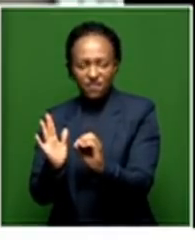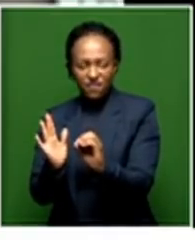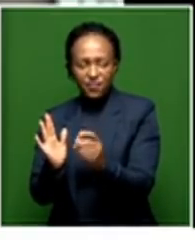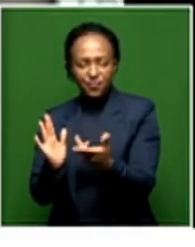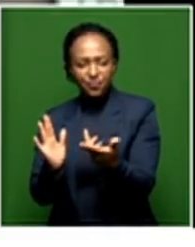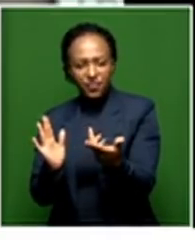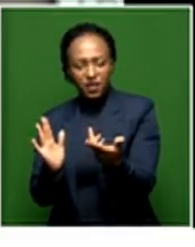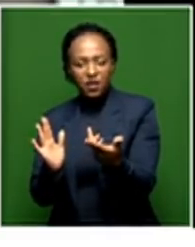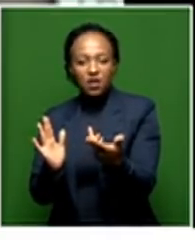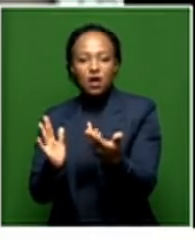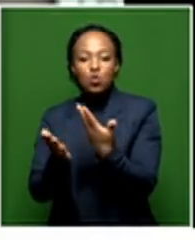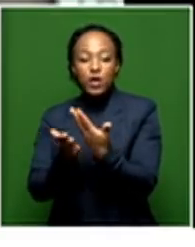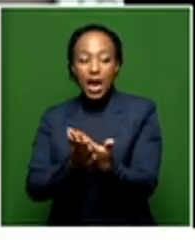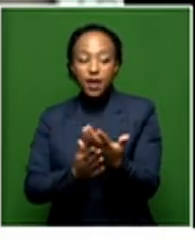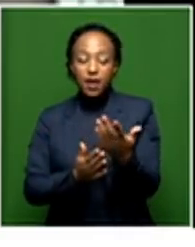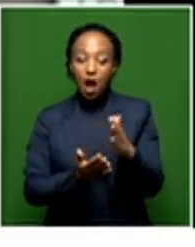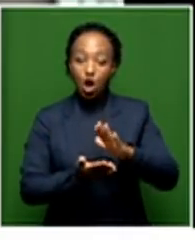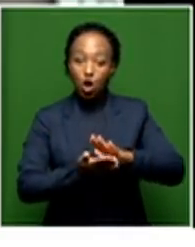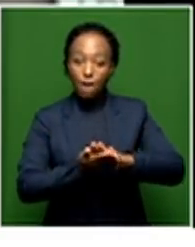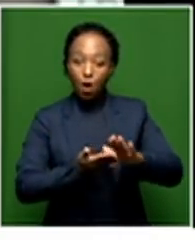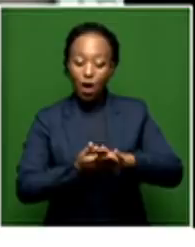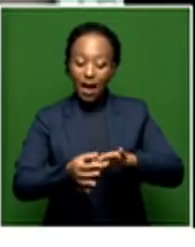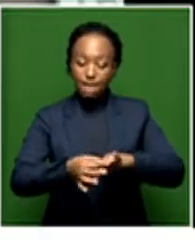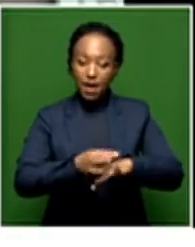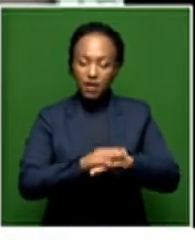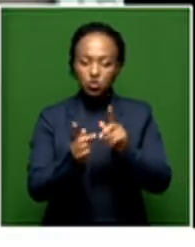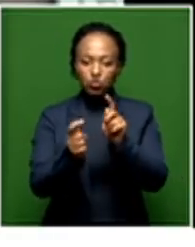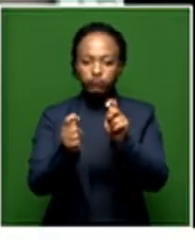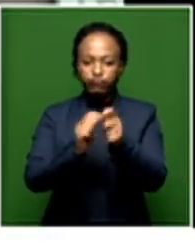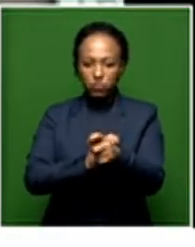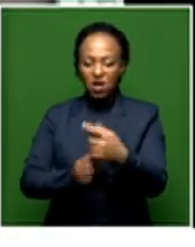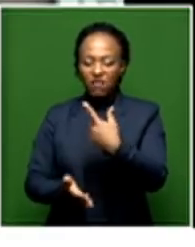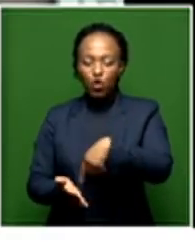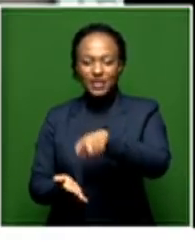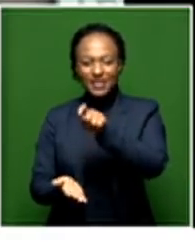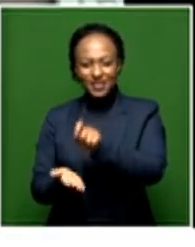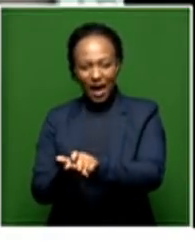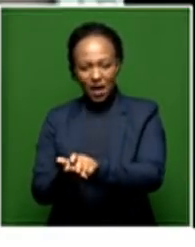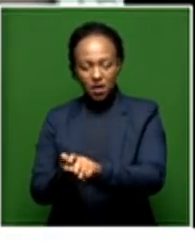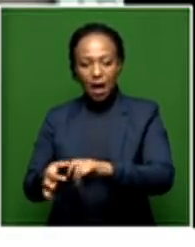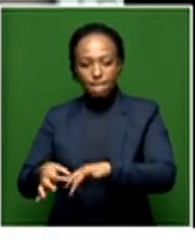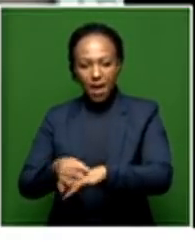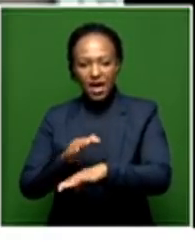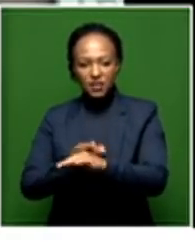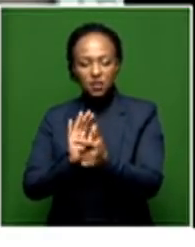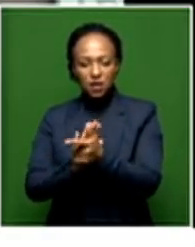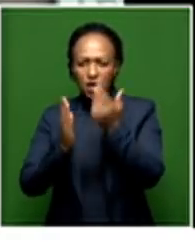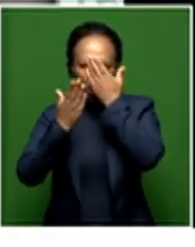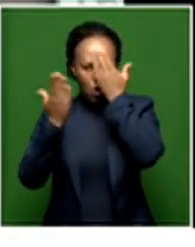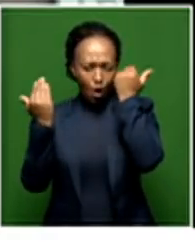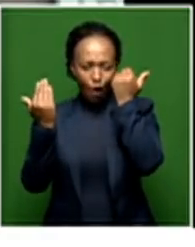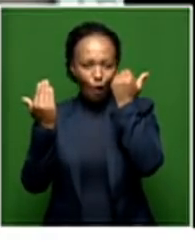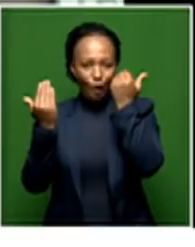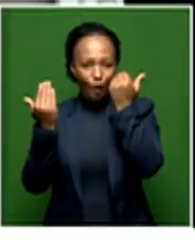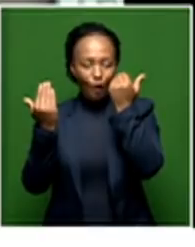you can convert a customary marriage to a civil marriage. People don't know that they're actually converting. They just simply